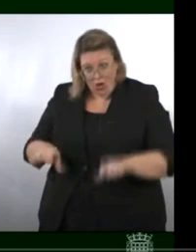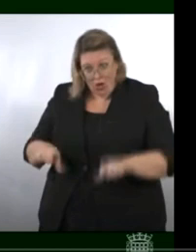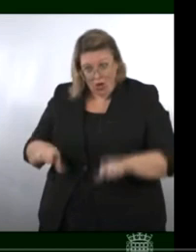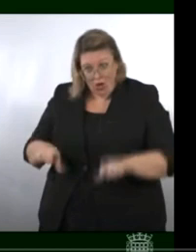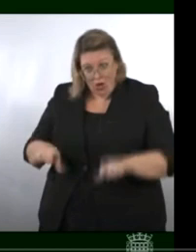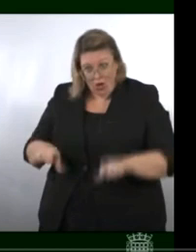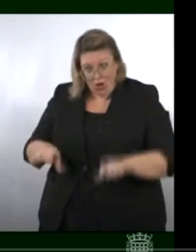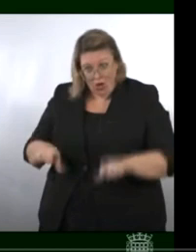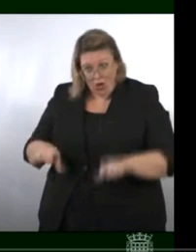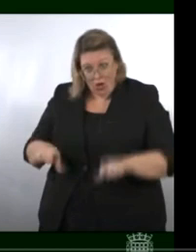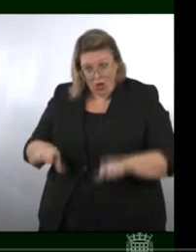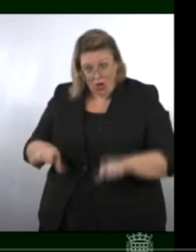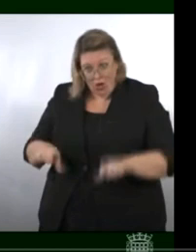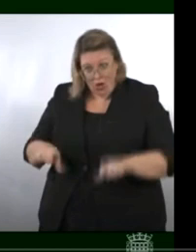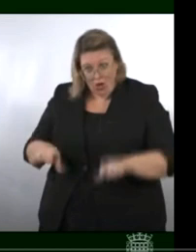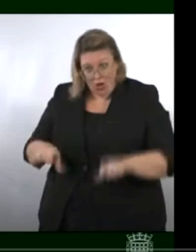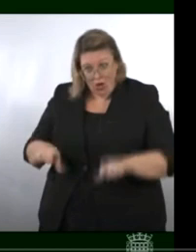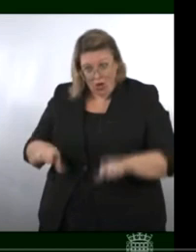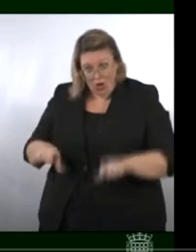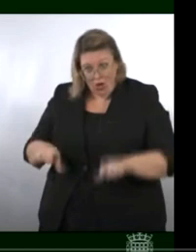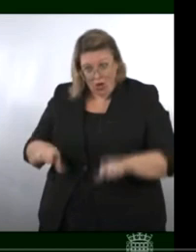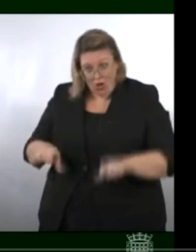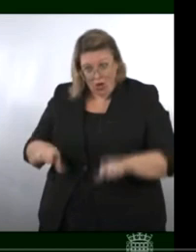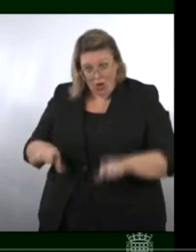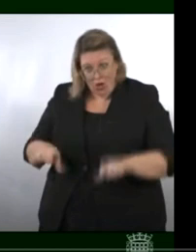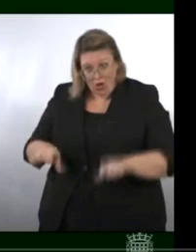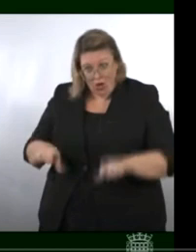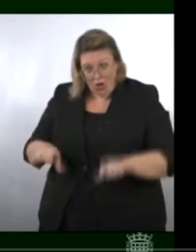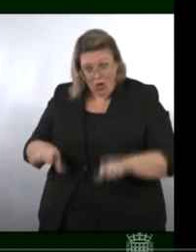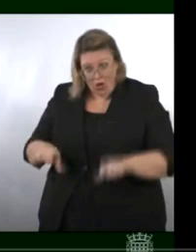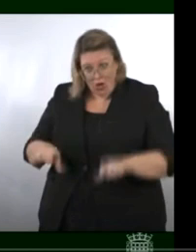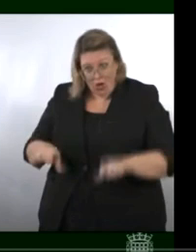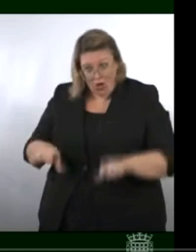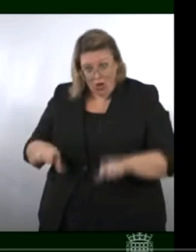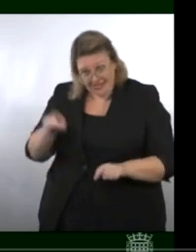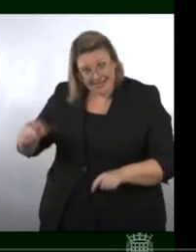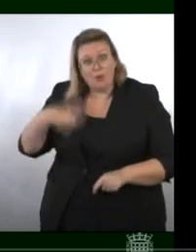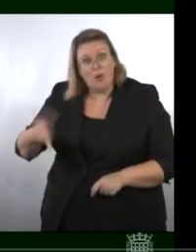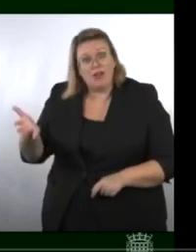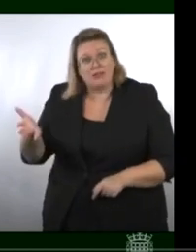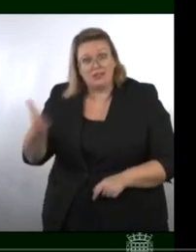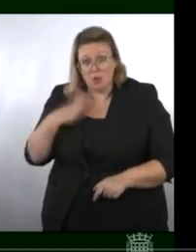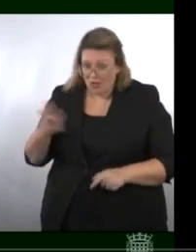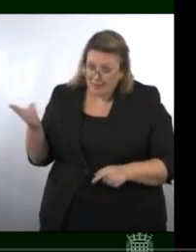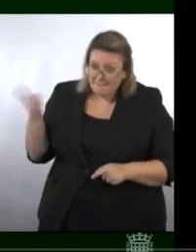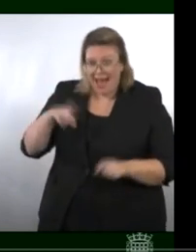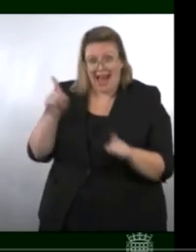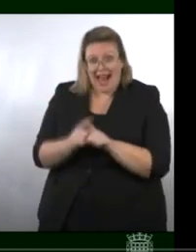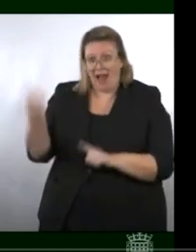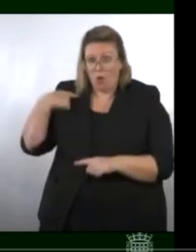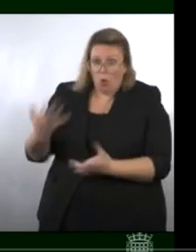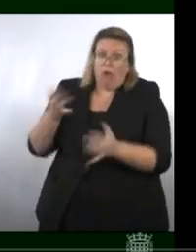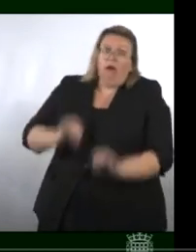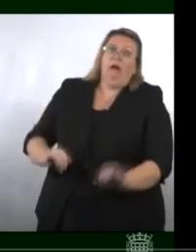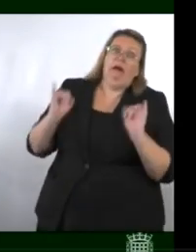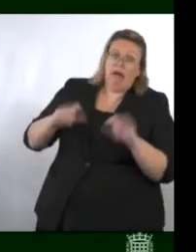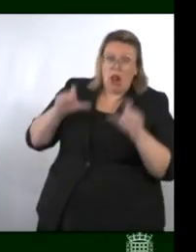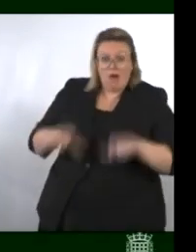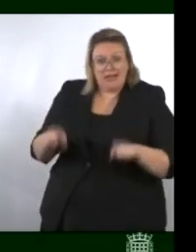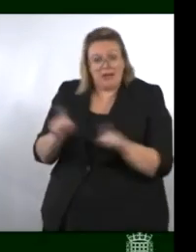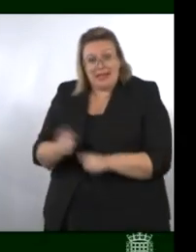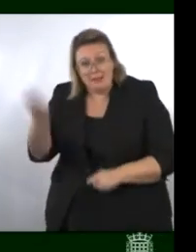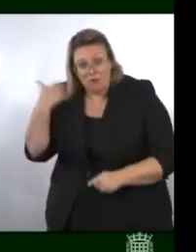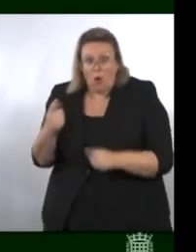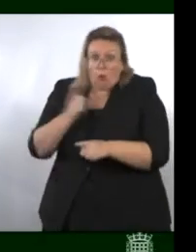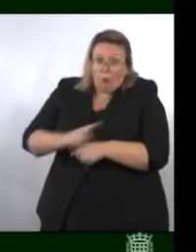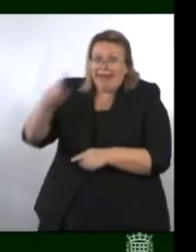Minister, you were asked this question. Can you please answer that question? To a damaging lockdown for weeks on